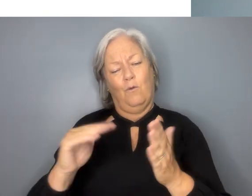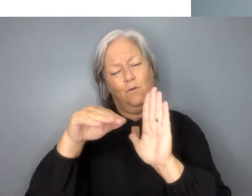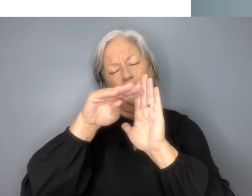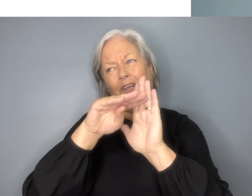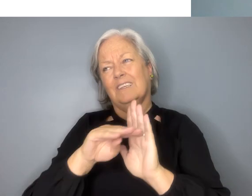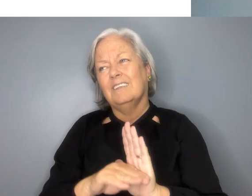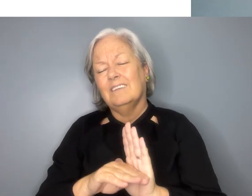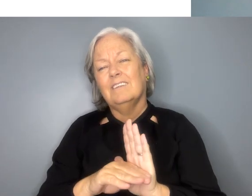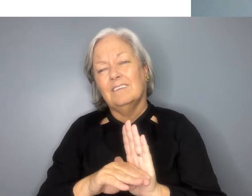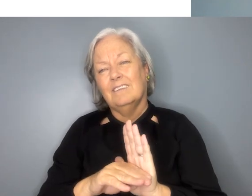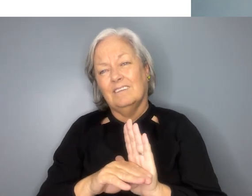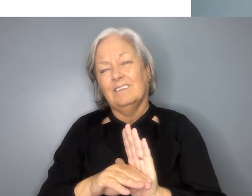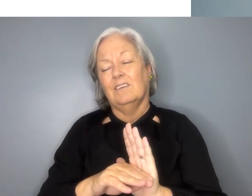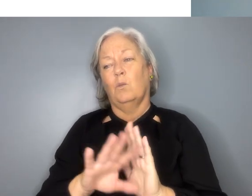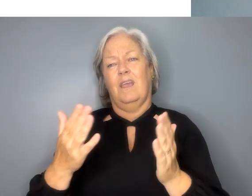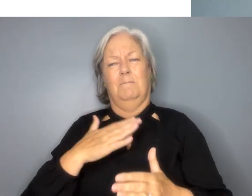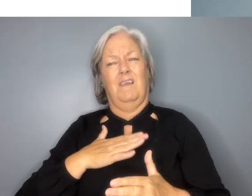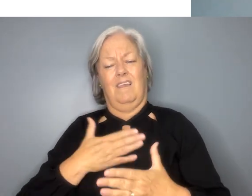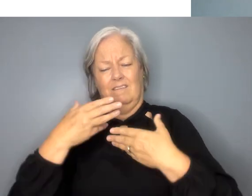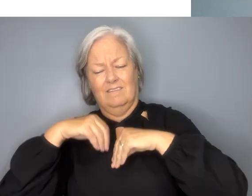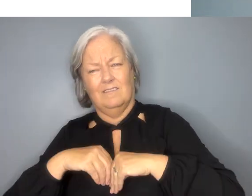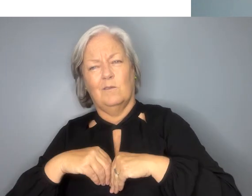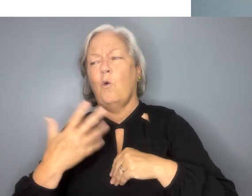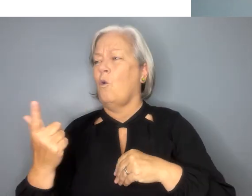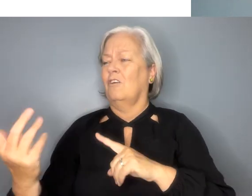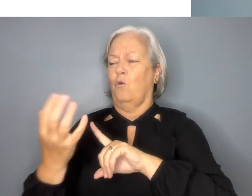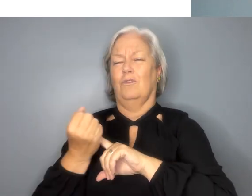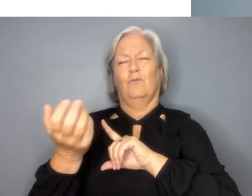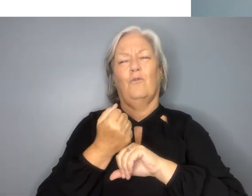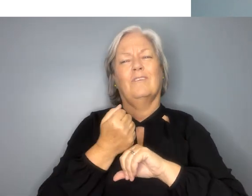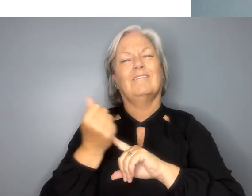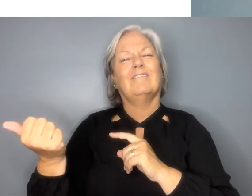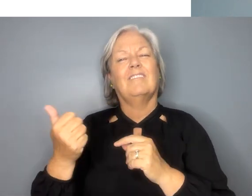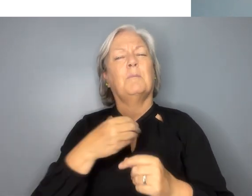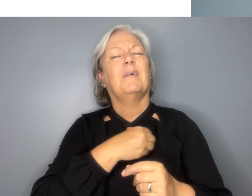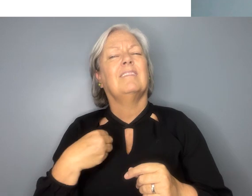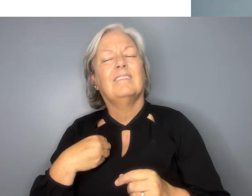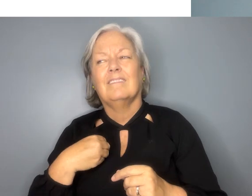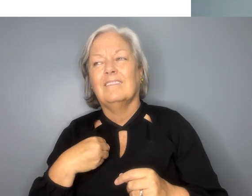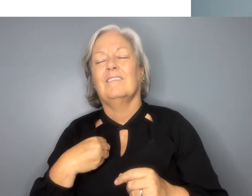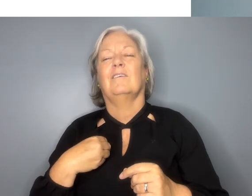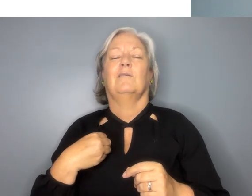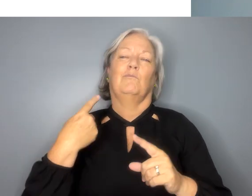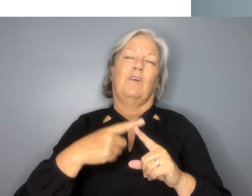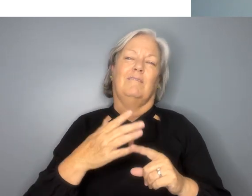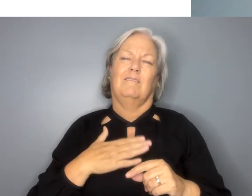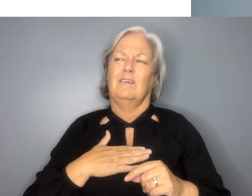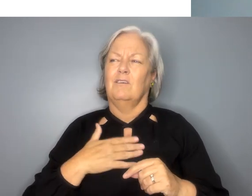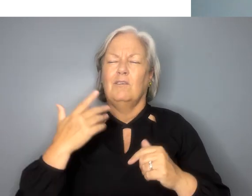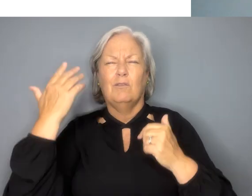those criteria, particularly for the conditions I live with, or the diagnoses I live with, the differences I live with, that are part of my